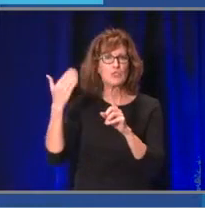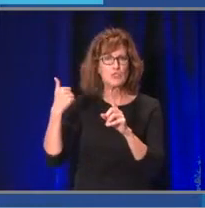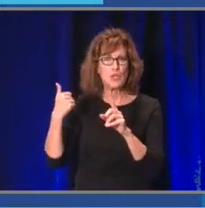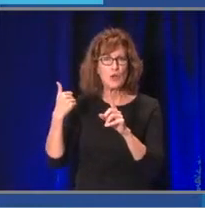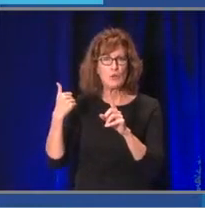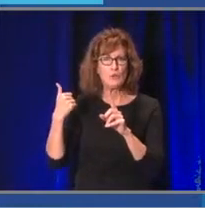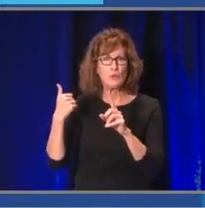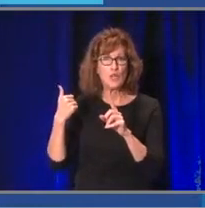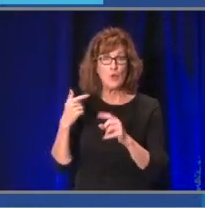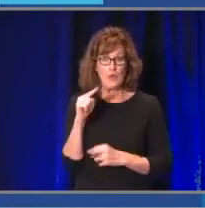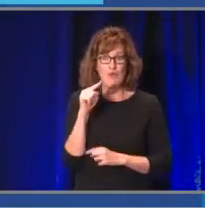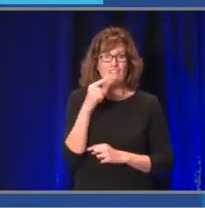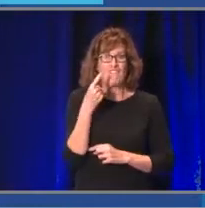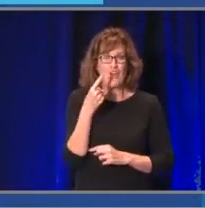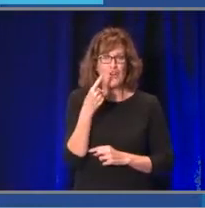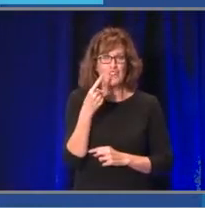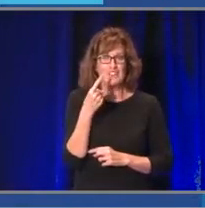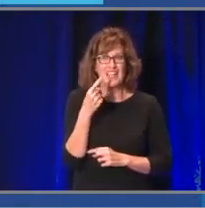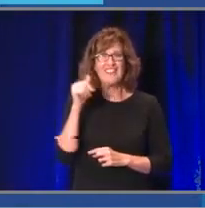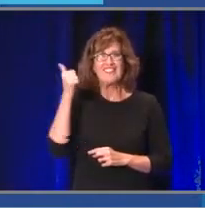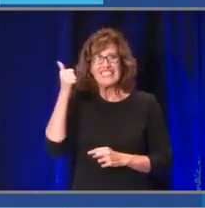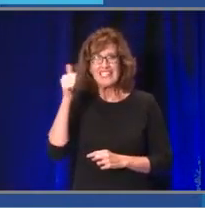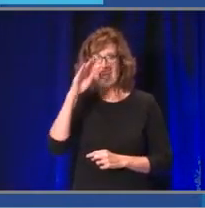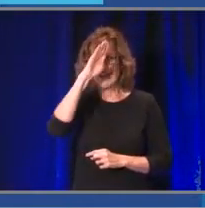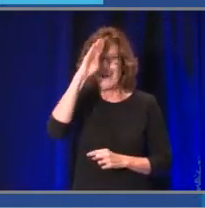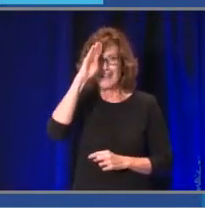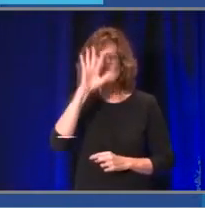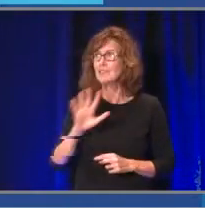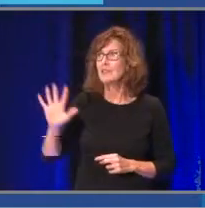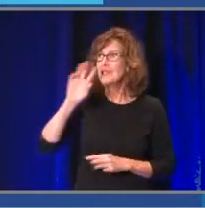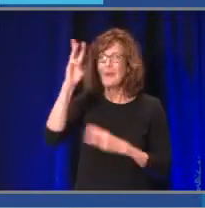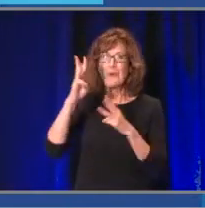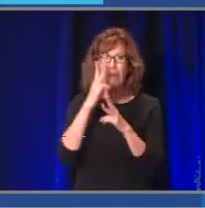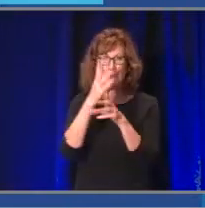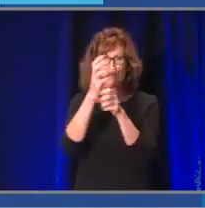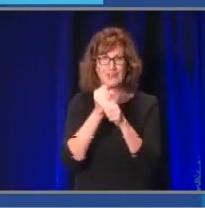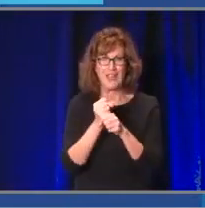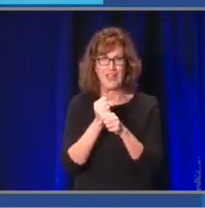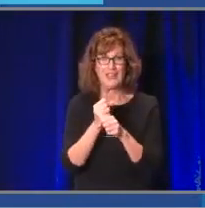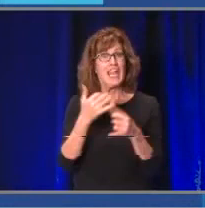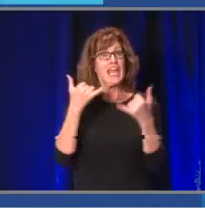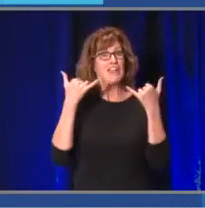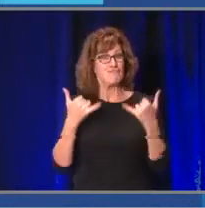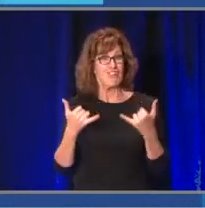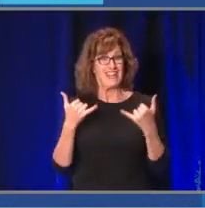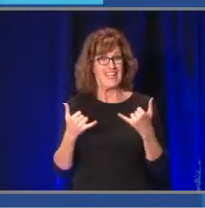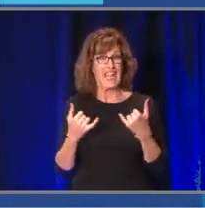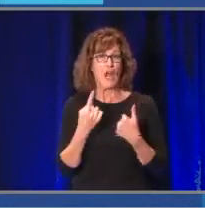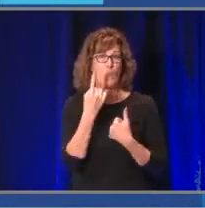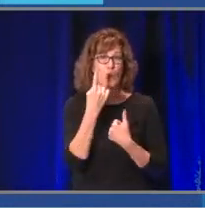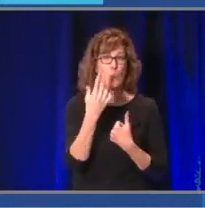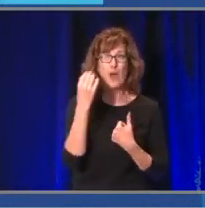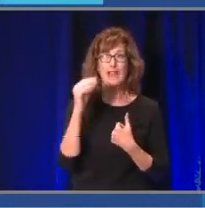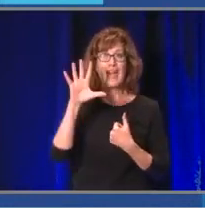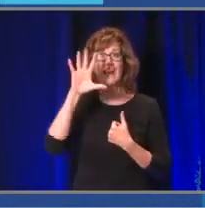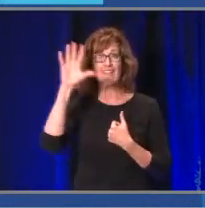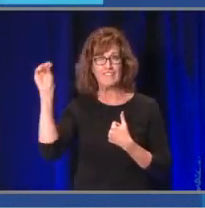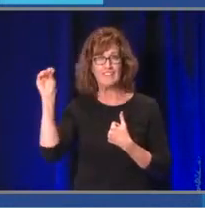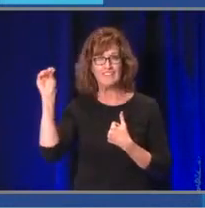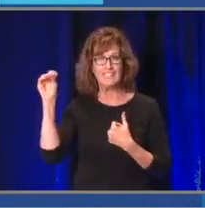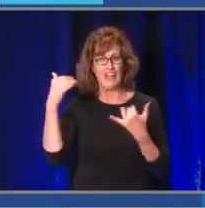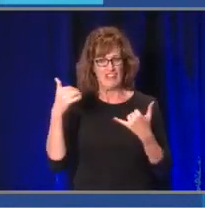10 institutions in the entire world to get this, and currently we're only one of about 50 that have